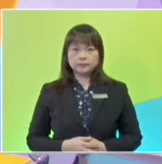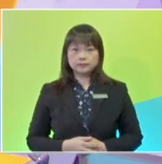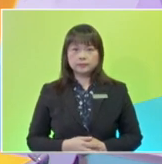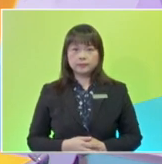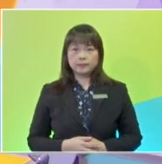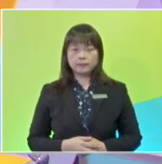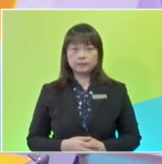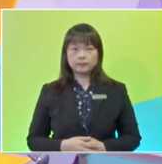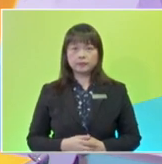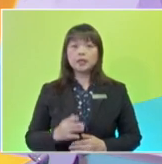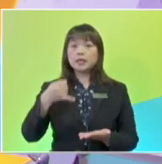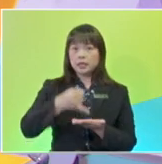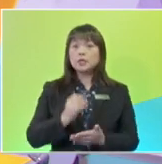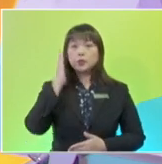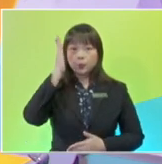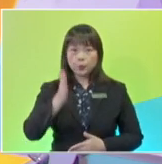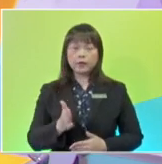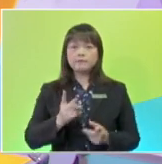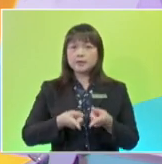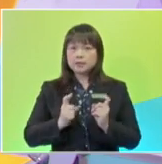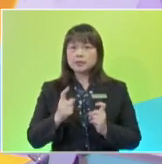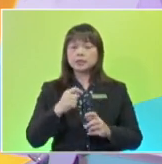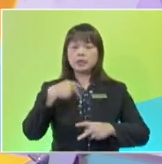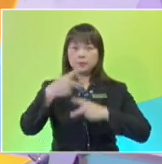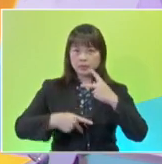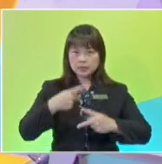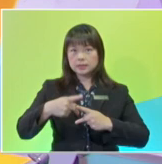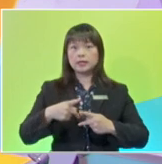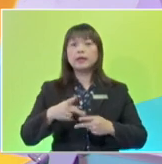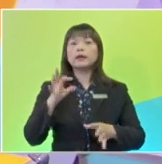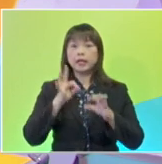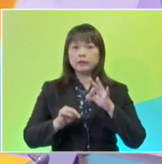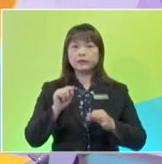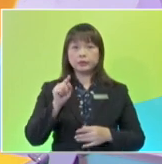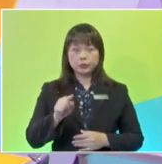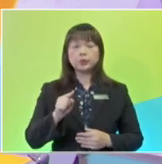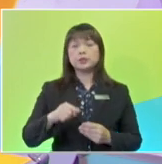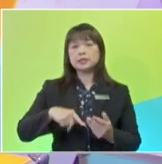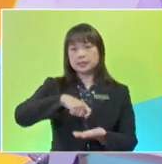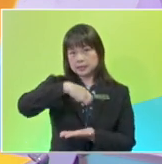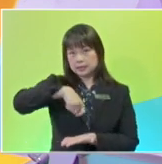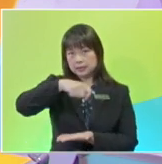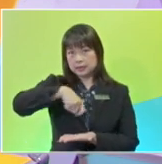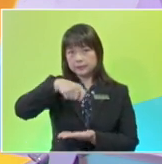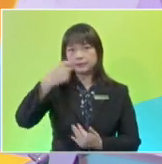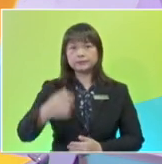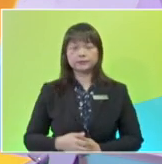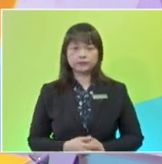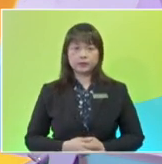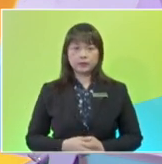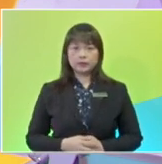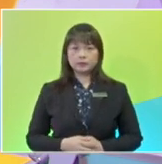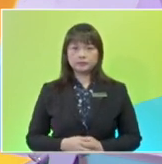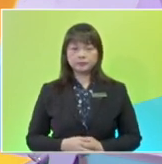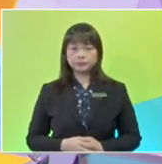water, it will fasten the process. Mm-hmm. You know, make okay. it quicker. All right. So okay. our silver cap. Yes, silver cap experiment is